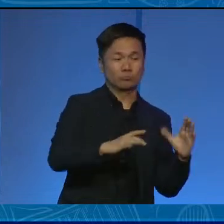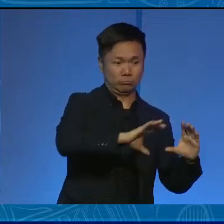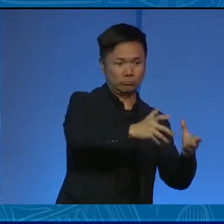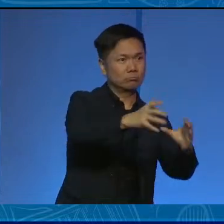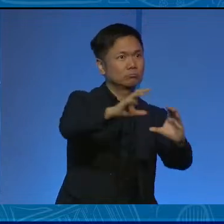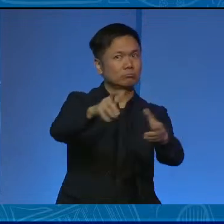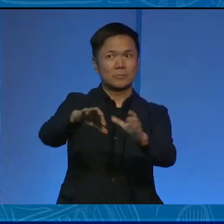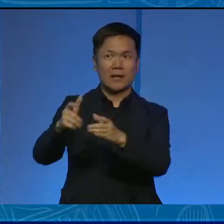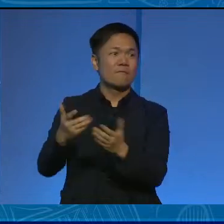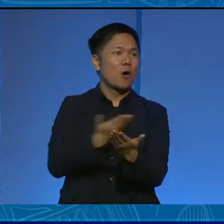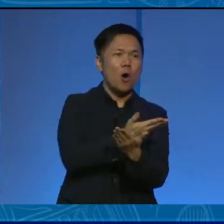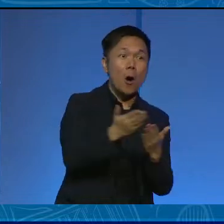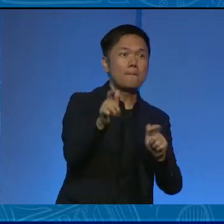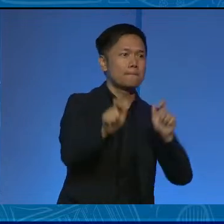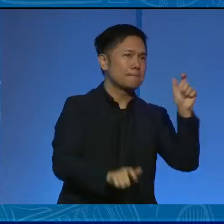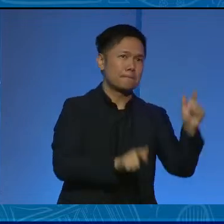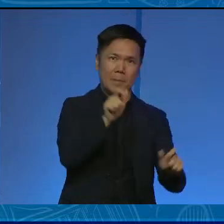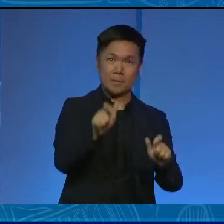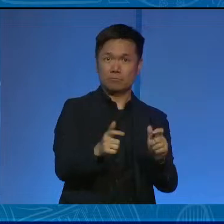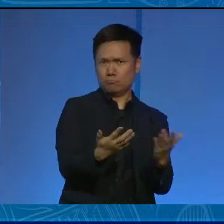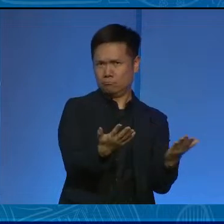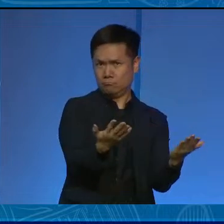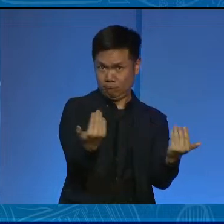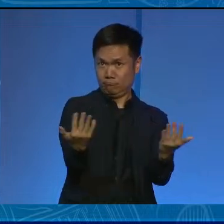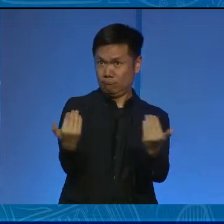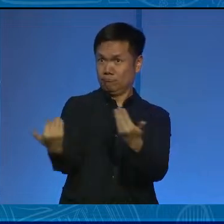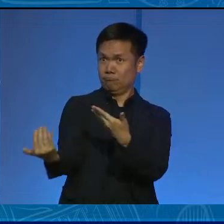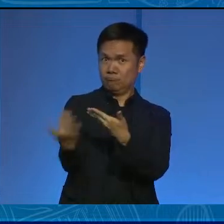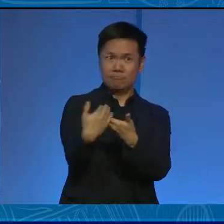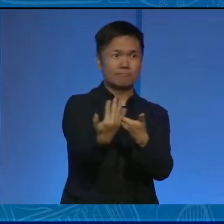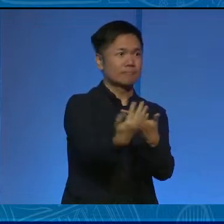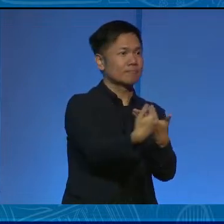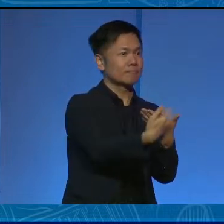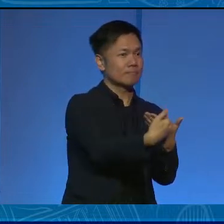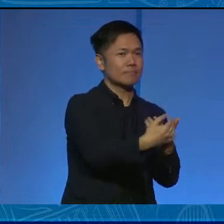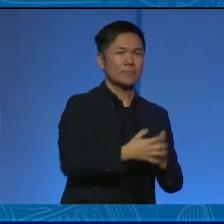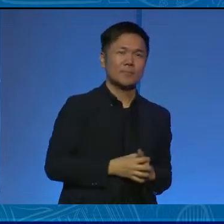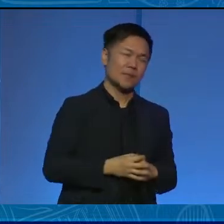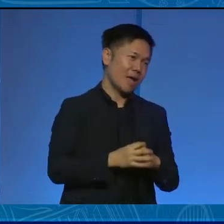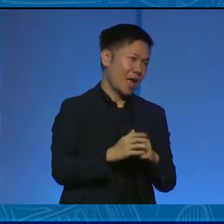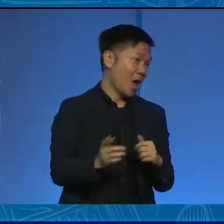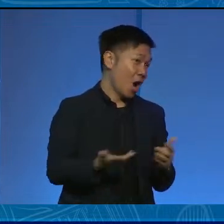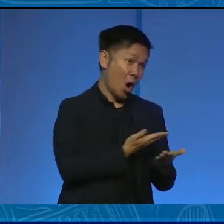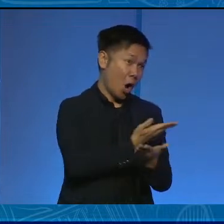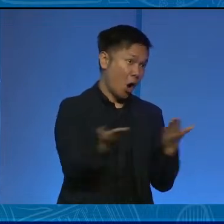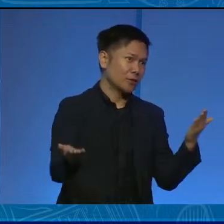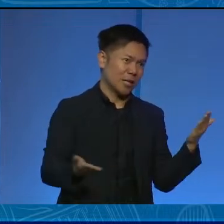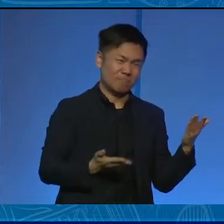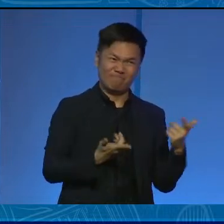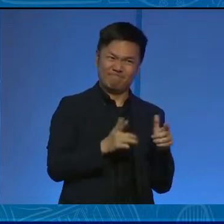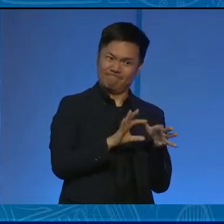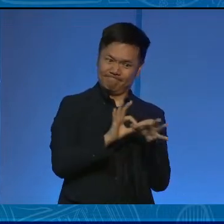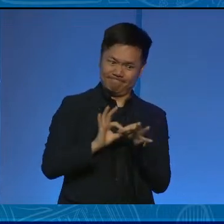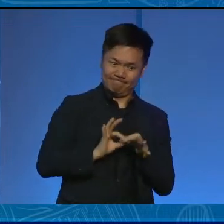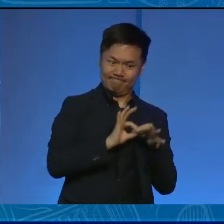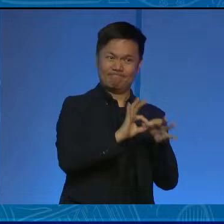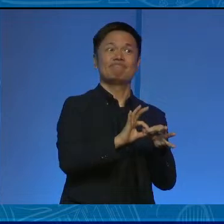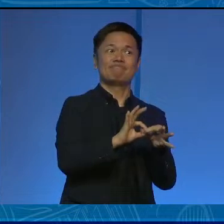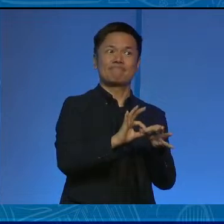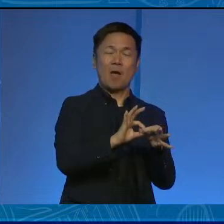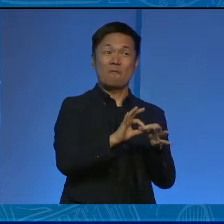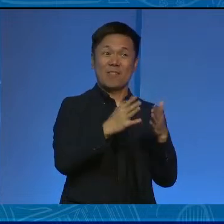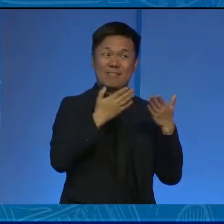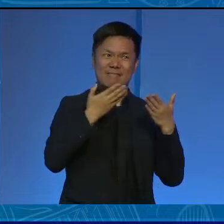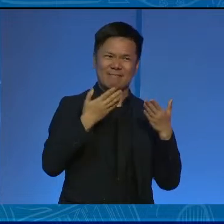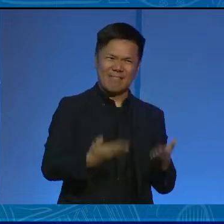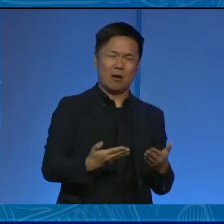and members of society to participate and discharge the shared responsibility for building resilience